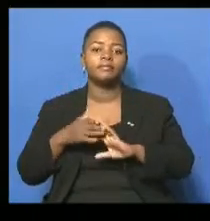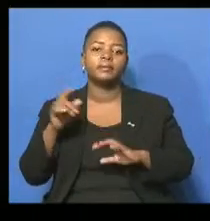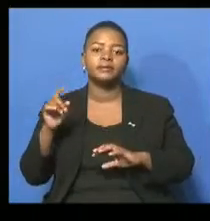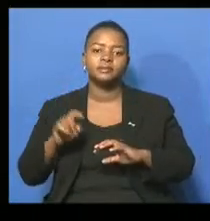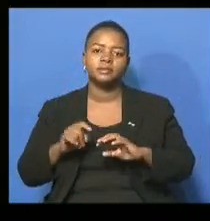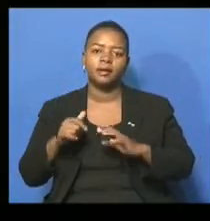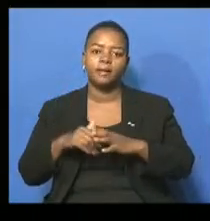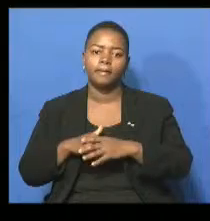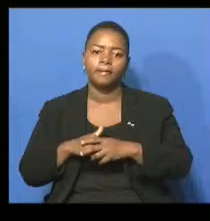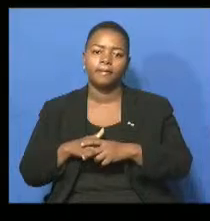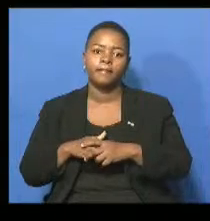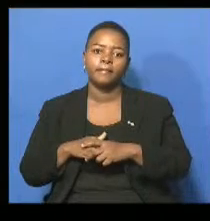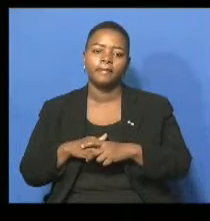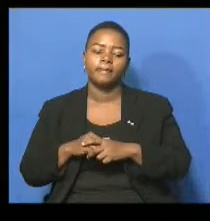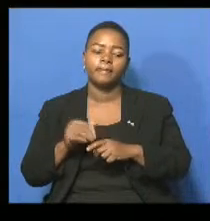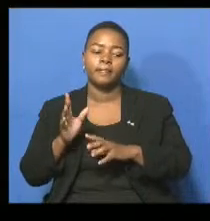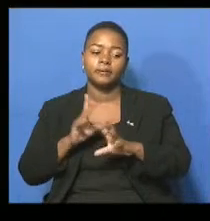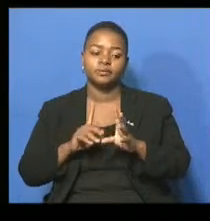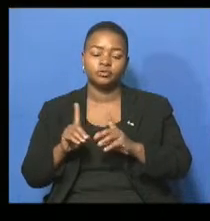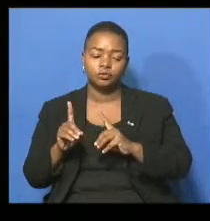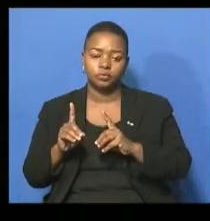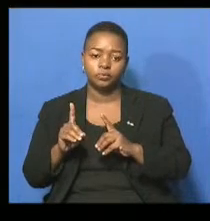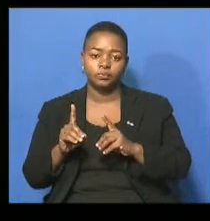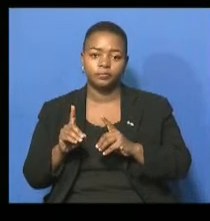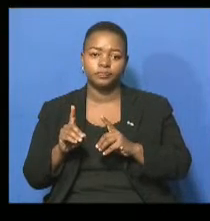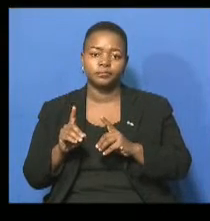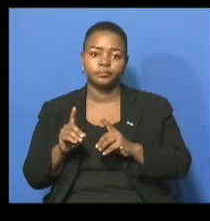is supposed to do.